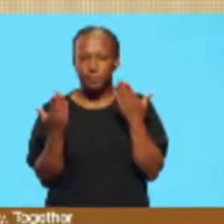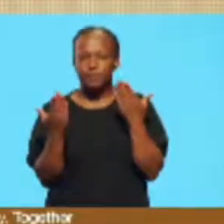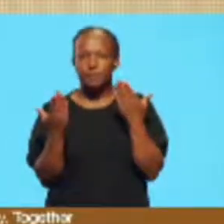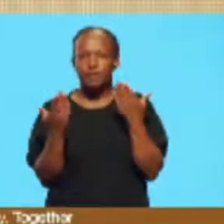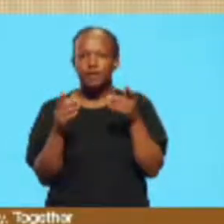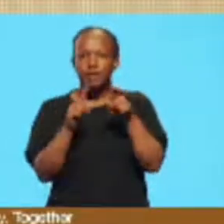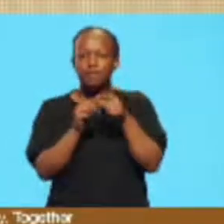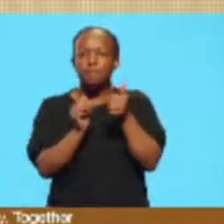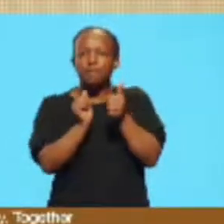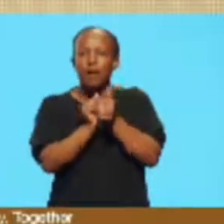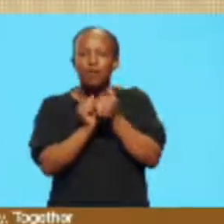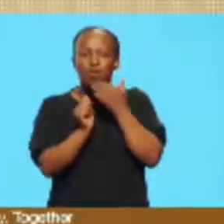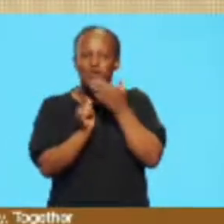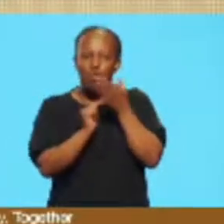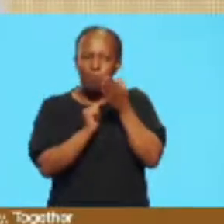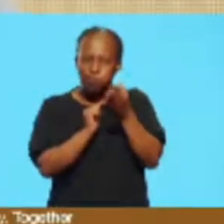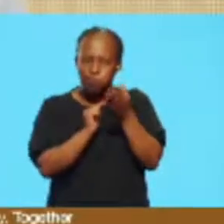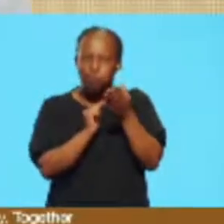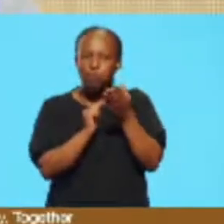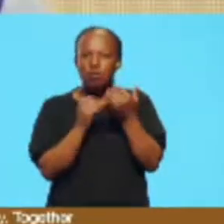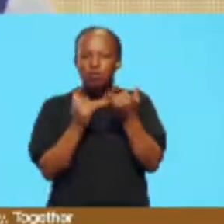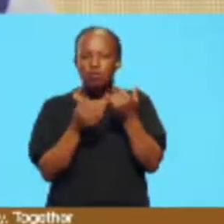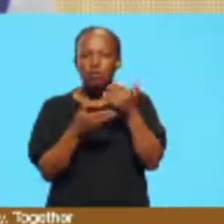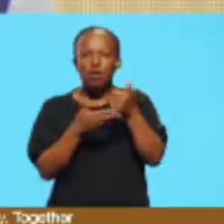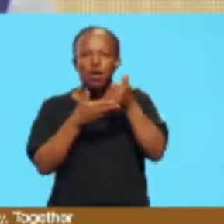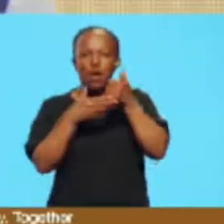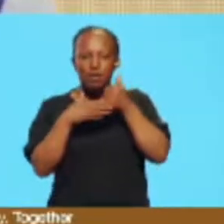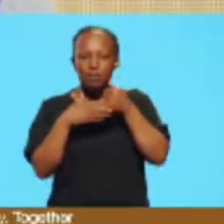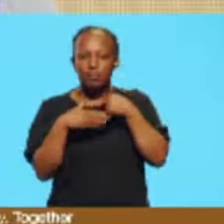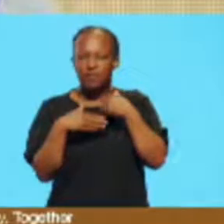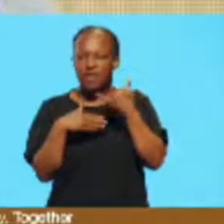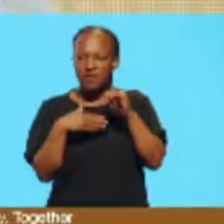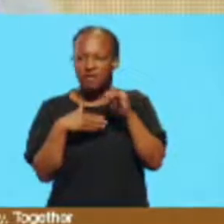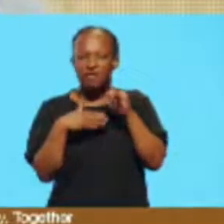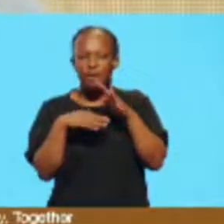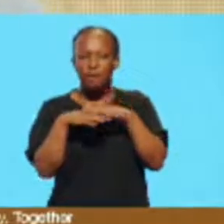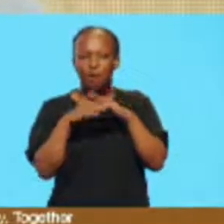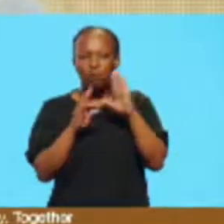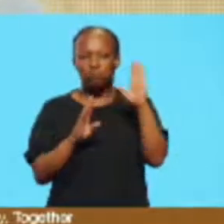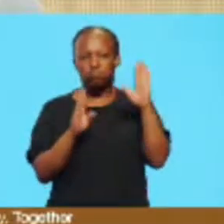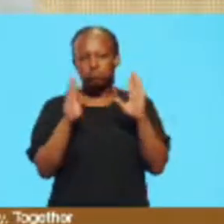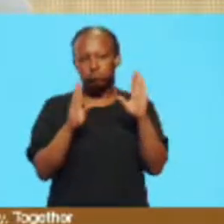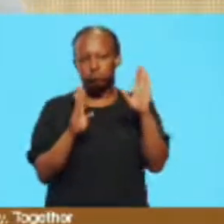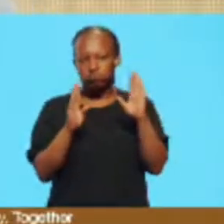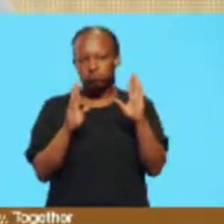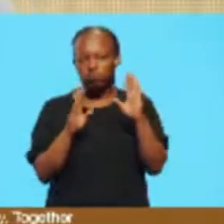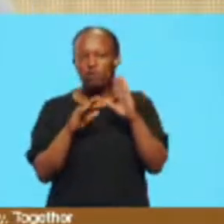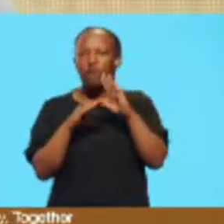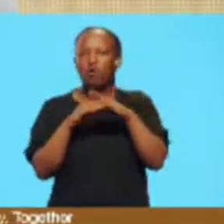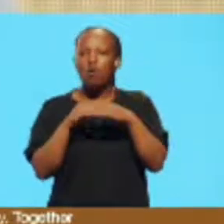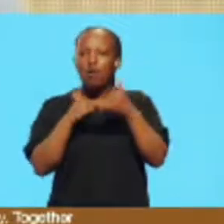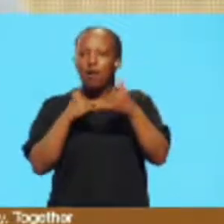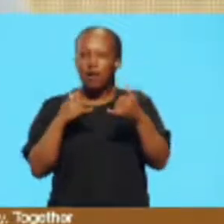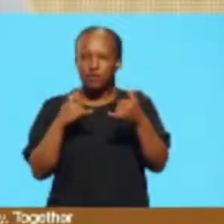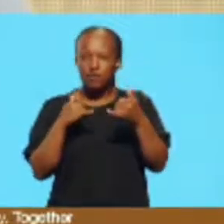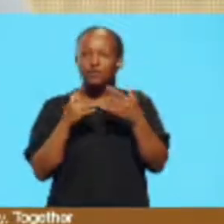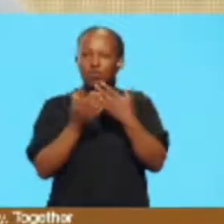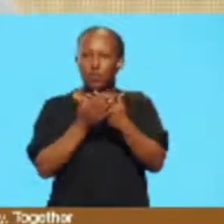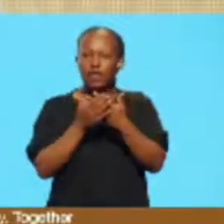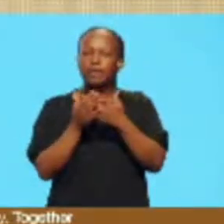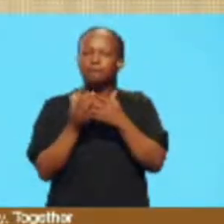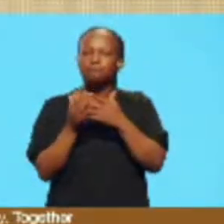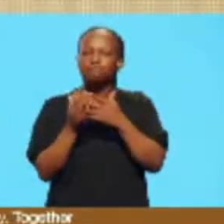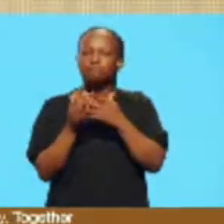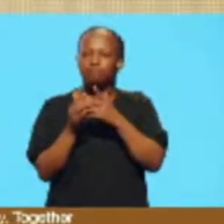partners who are here on the floor. And I will be assisted if there will be any hand that is online so that we also acknowledge